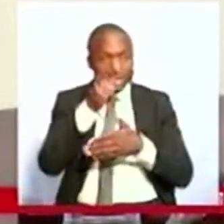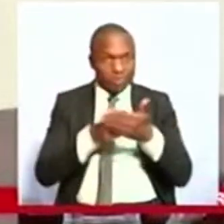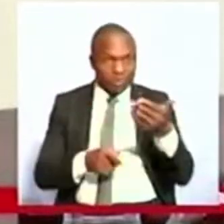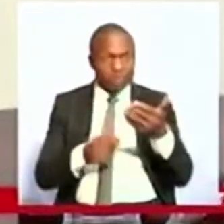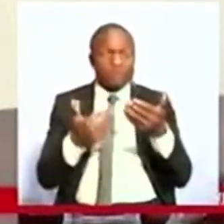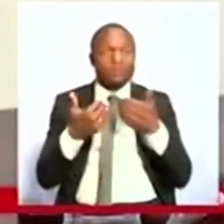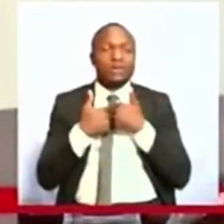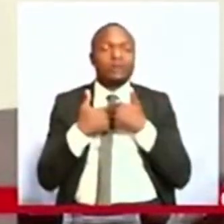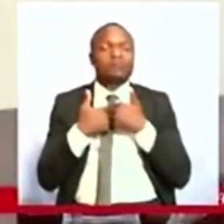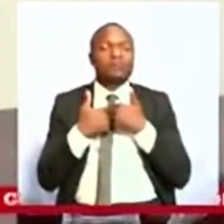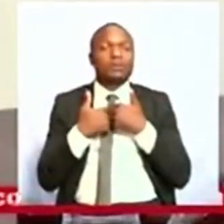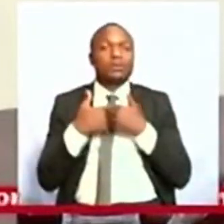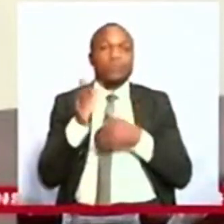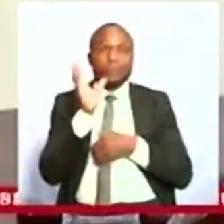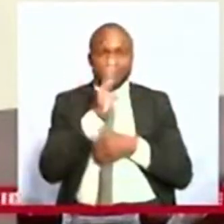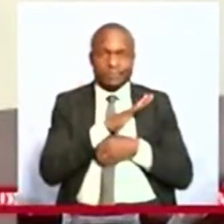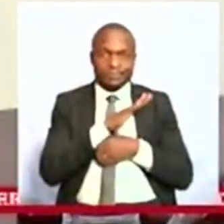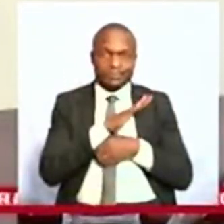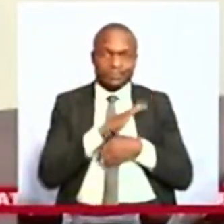we have?